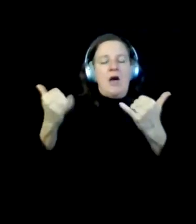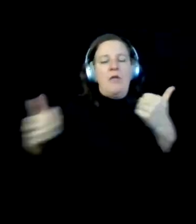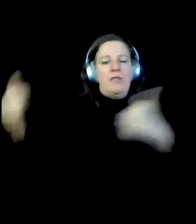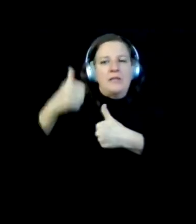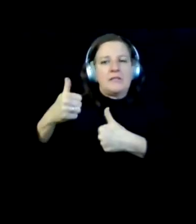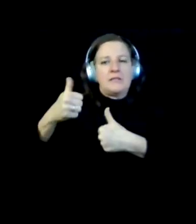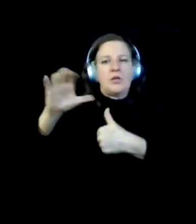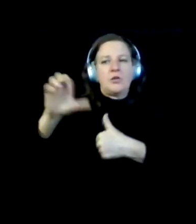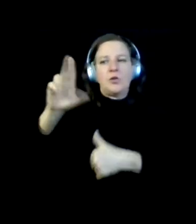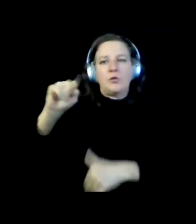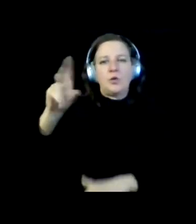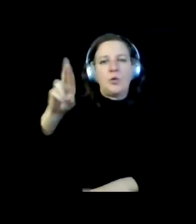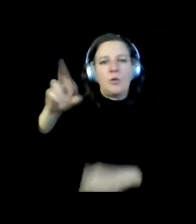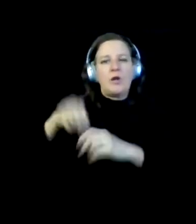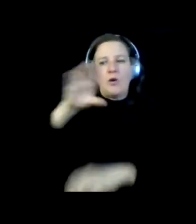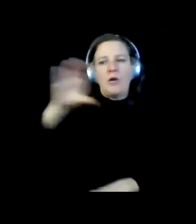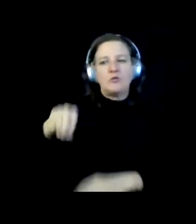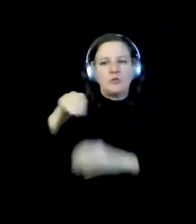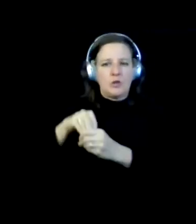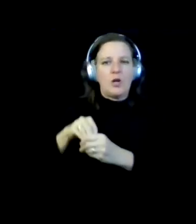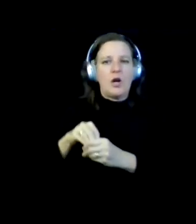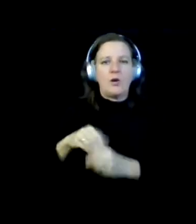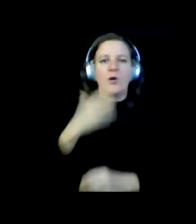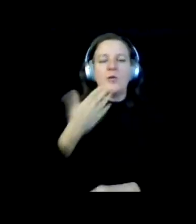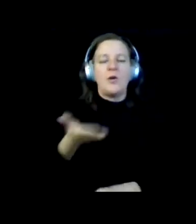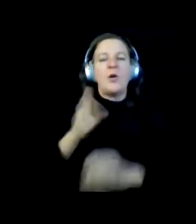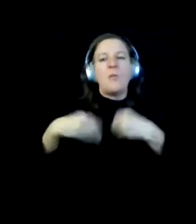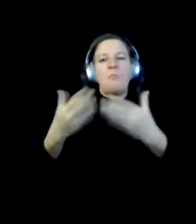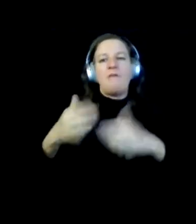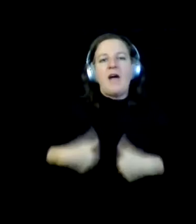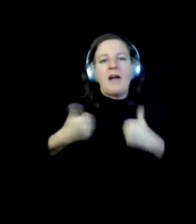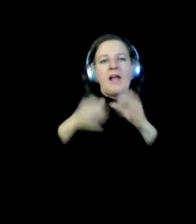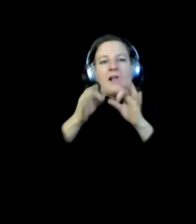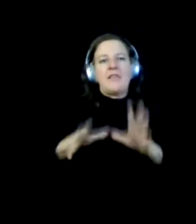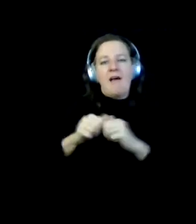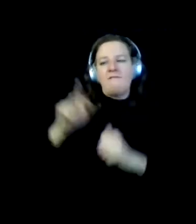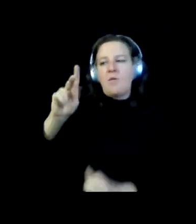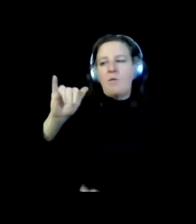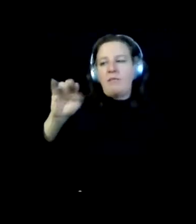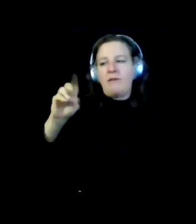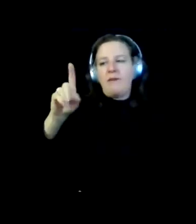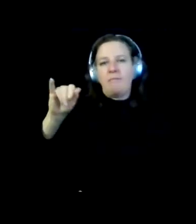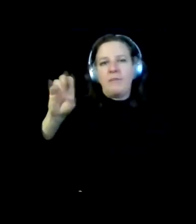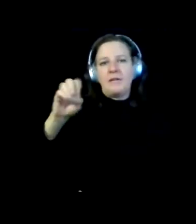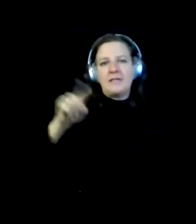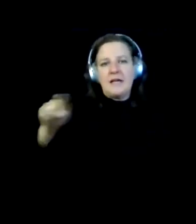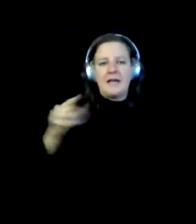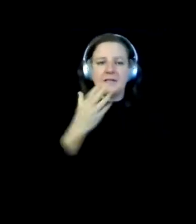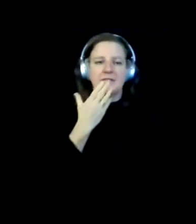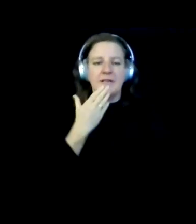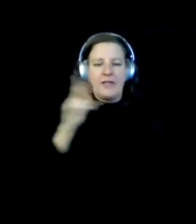ASL interpretation with Kim Diez. Thank you, Kim. This program will be a little over an